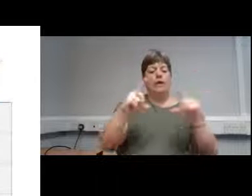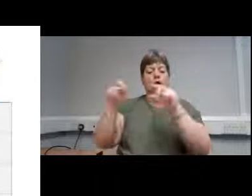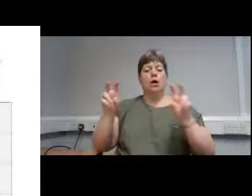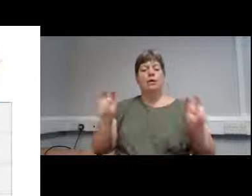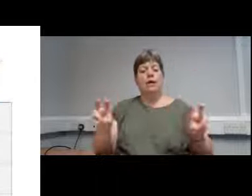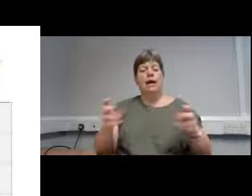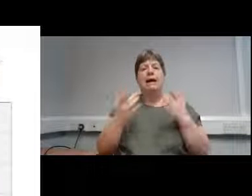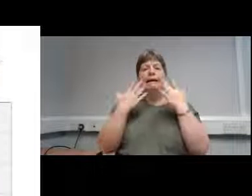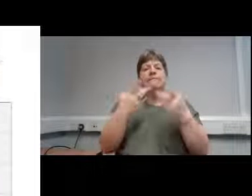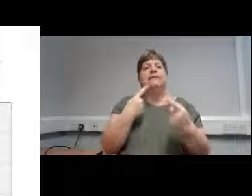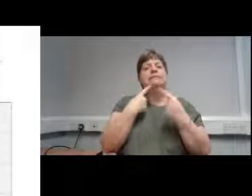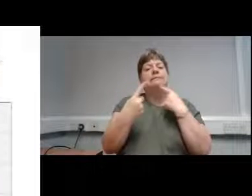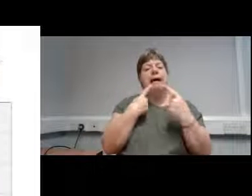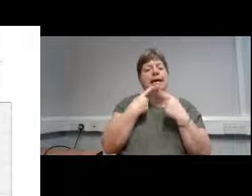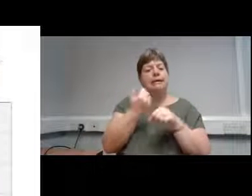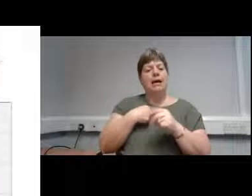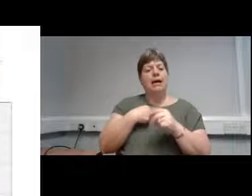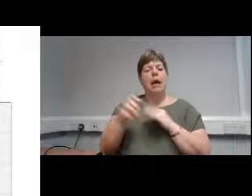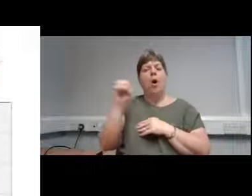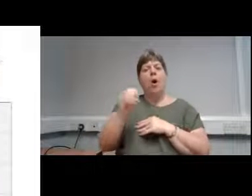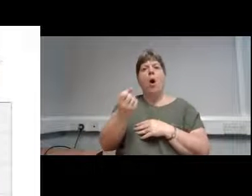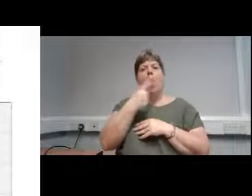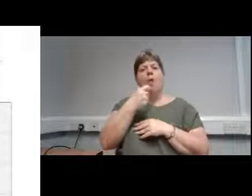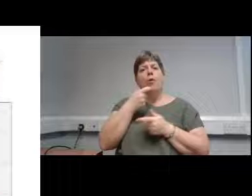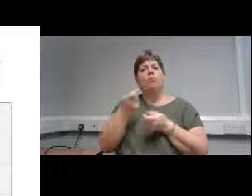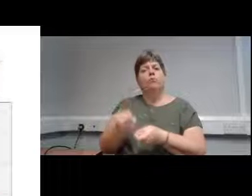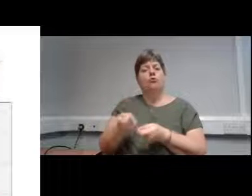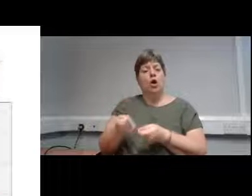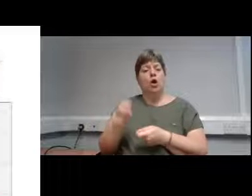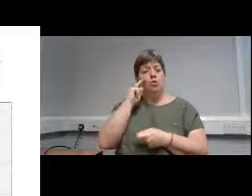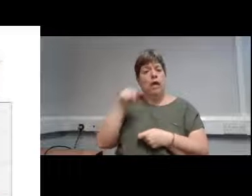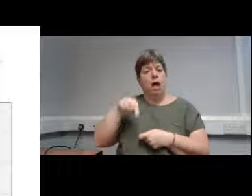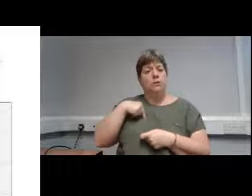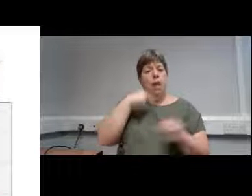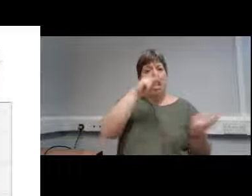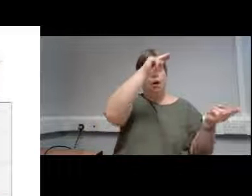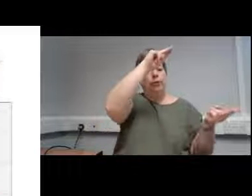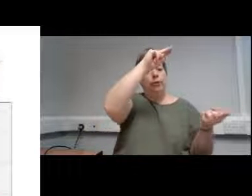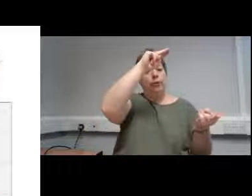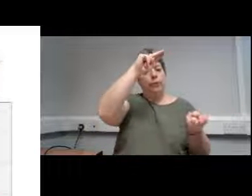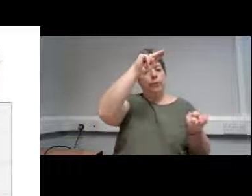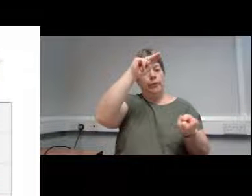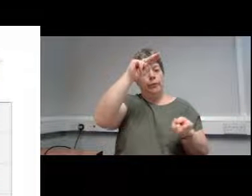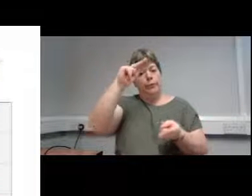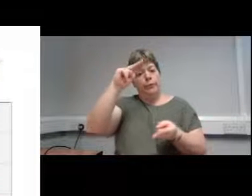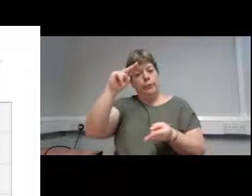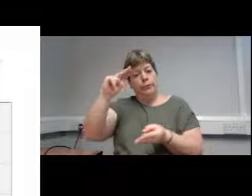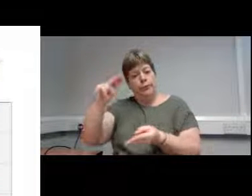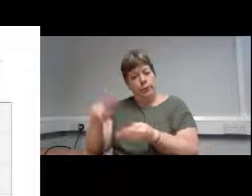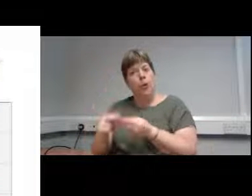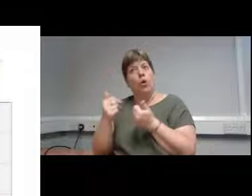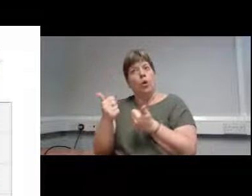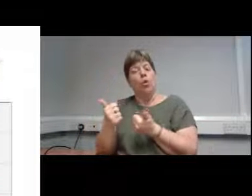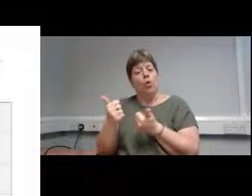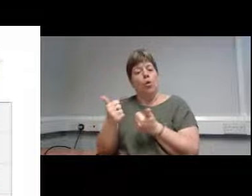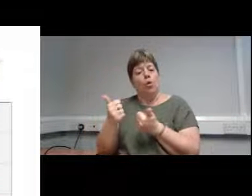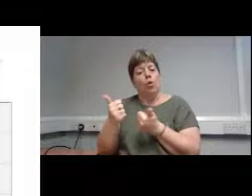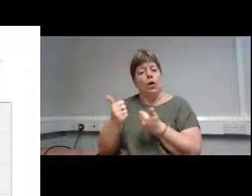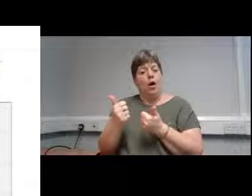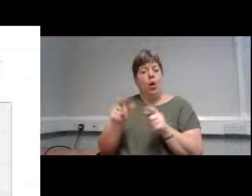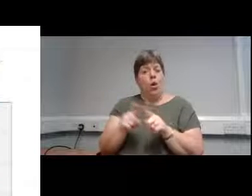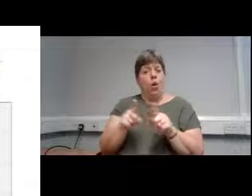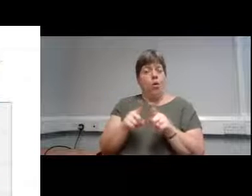some data on our opioid prescribing, and that you can see a gradual decrease there. We're going in a good direction. You know, there's little